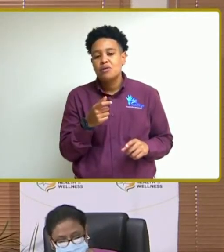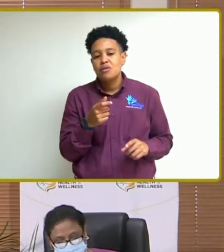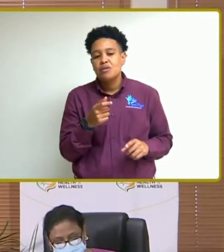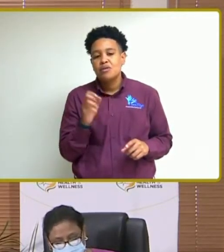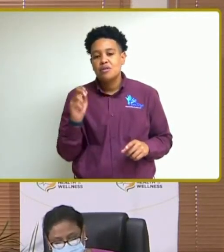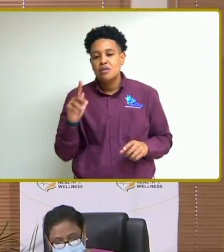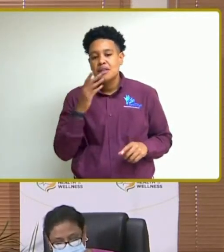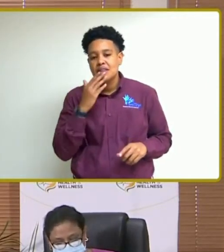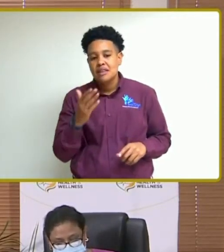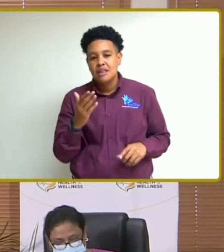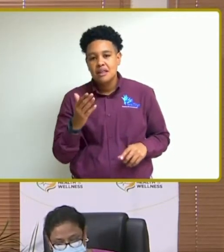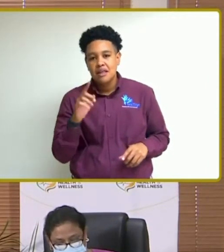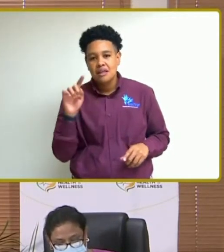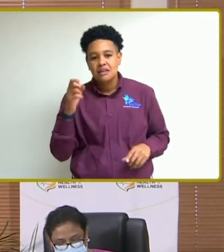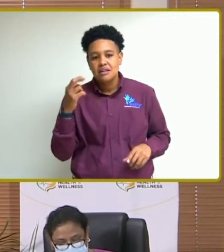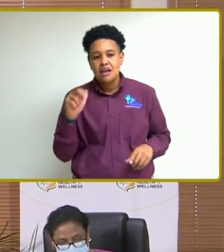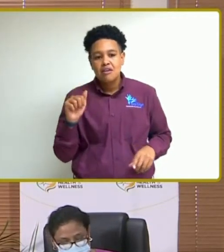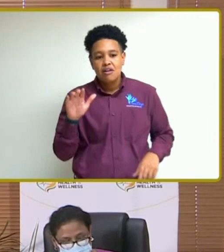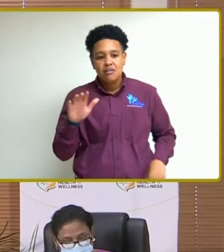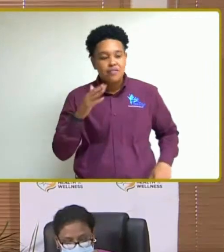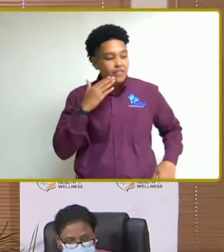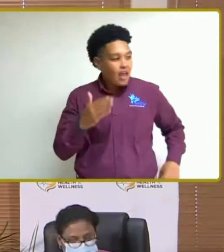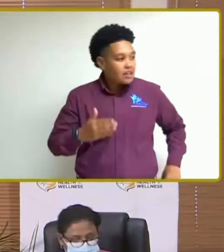All right, thanks, Zara.